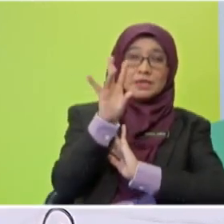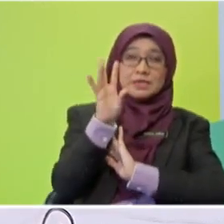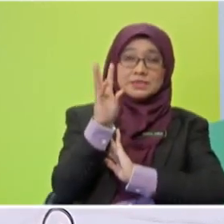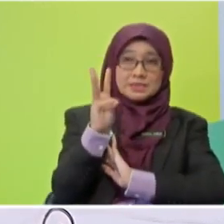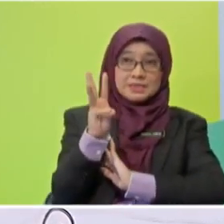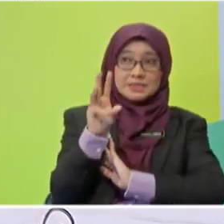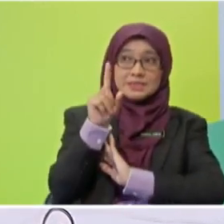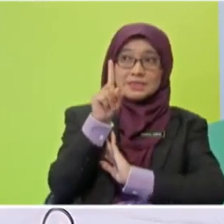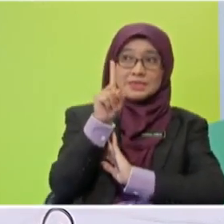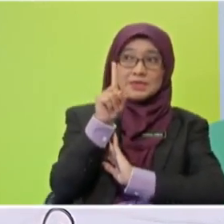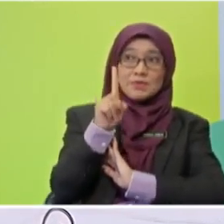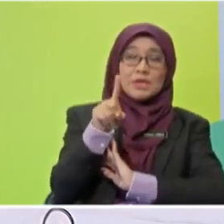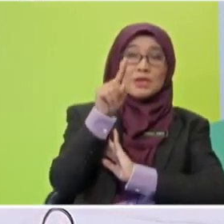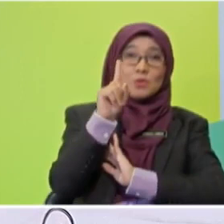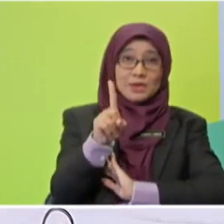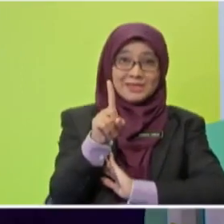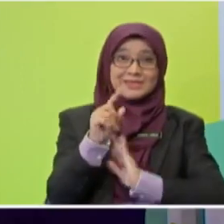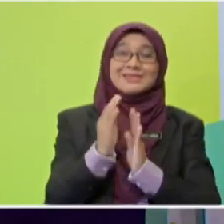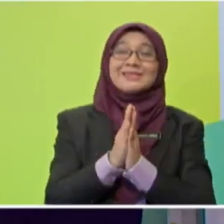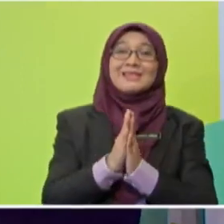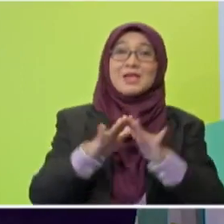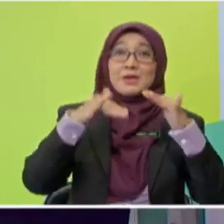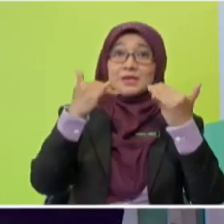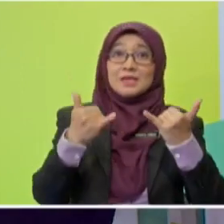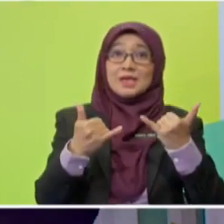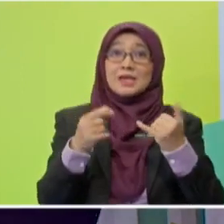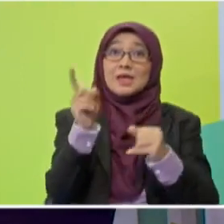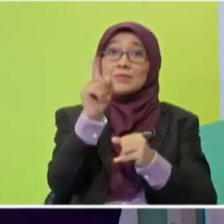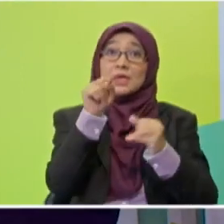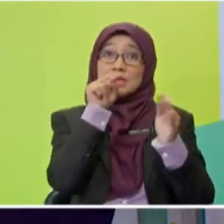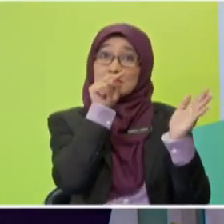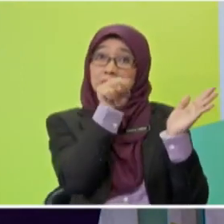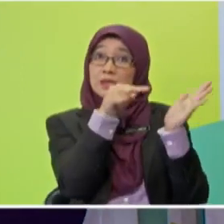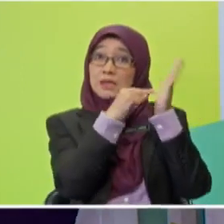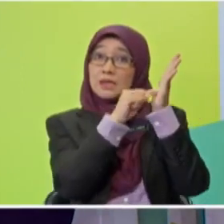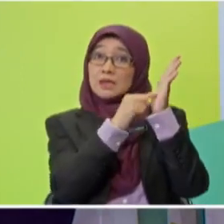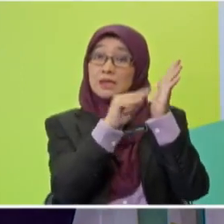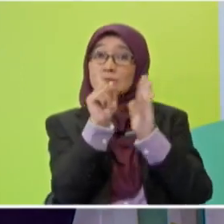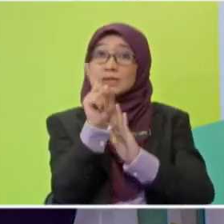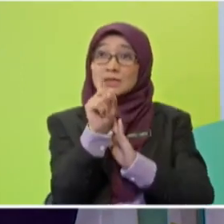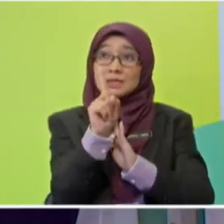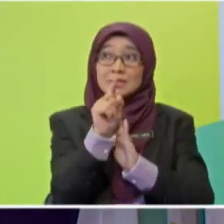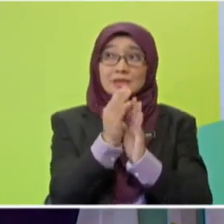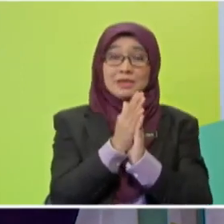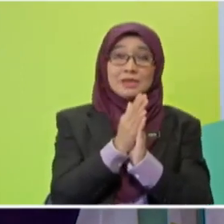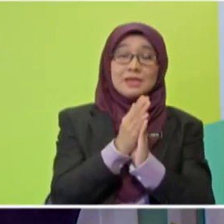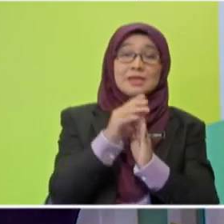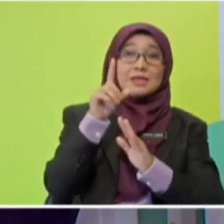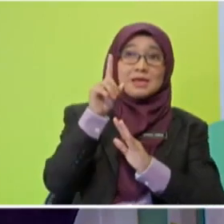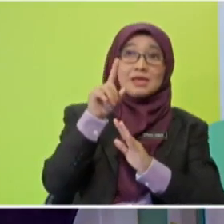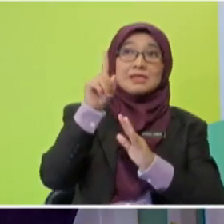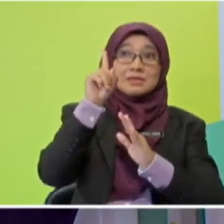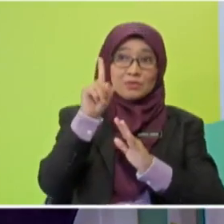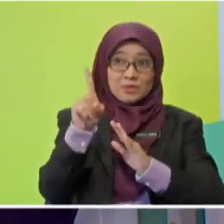6, 1, 1, 1. So where we must put the decimal now at the product. So you have 1, 1